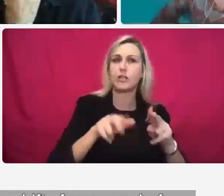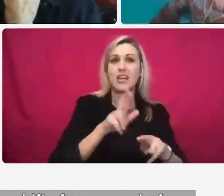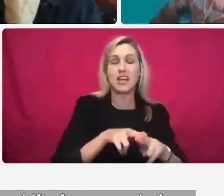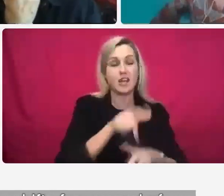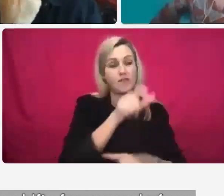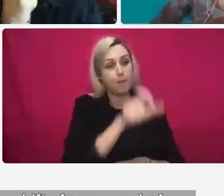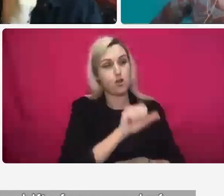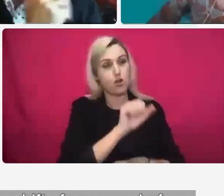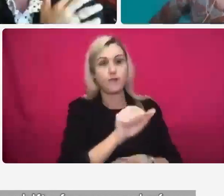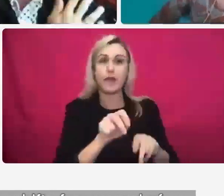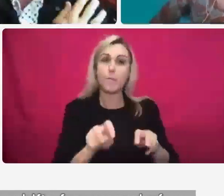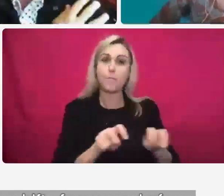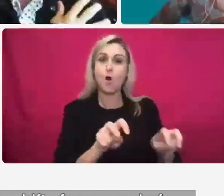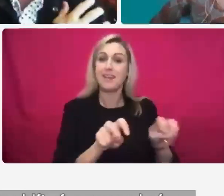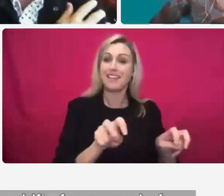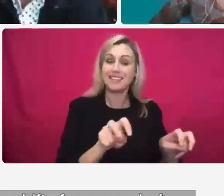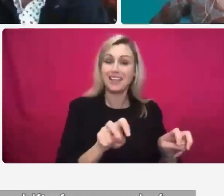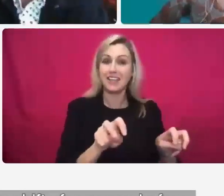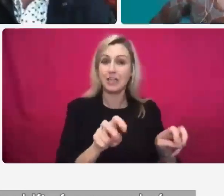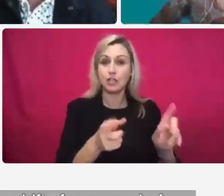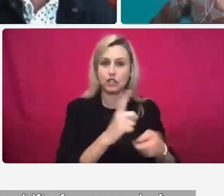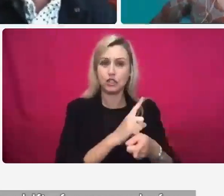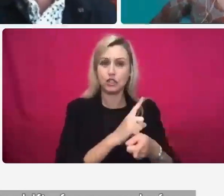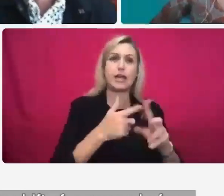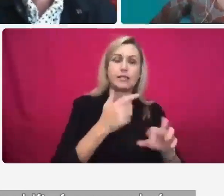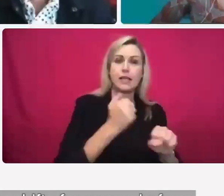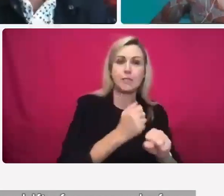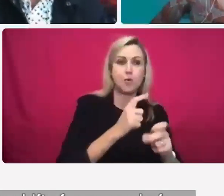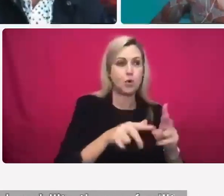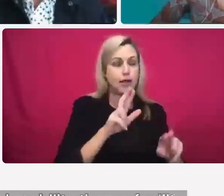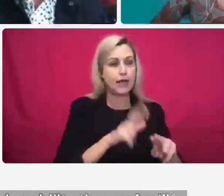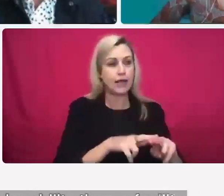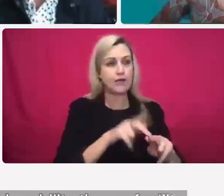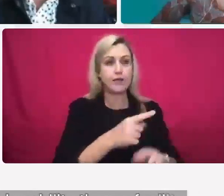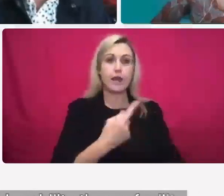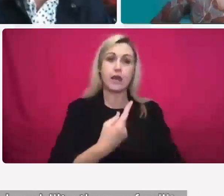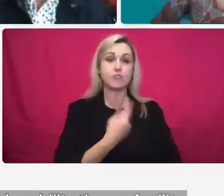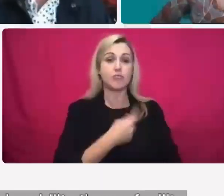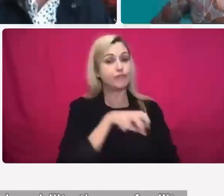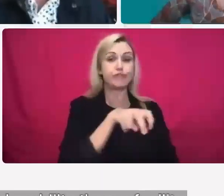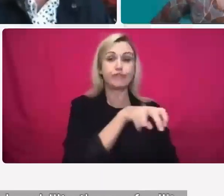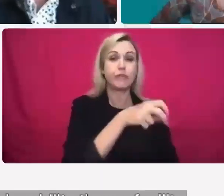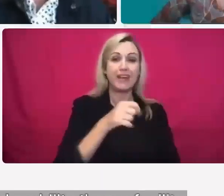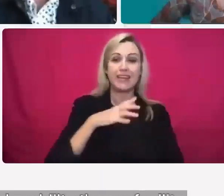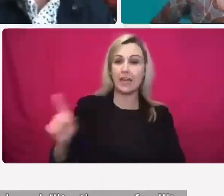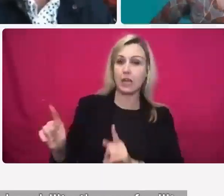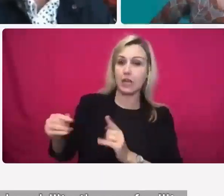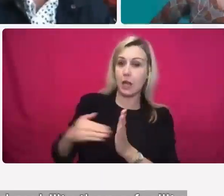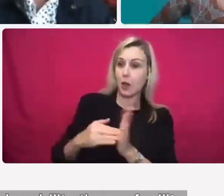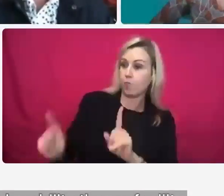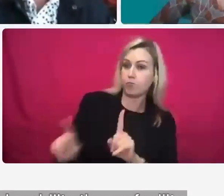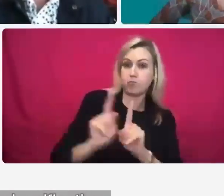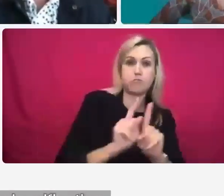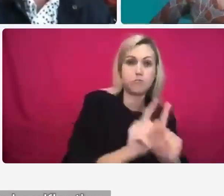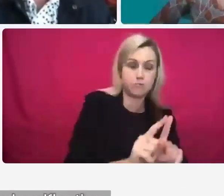resident's mobility shifts, for example, from independent to assisted mobility, then